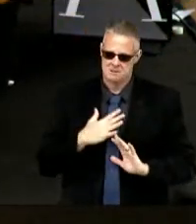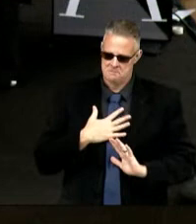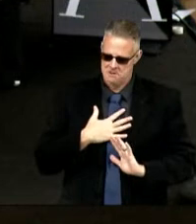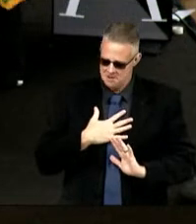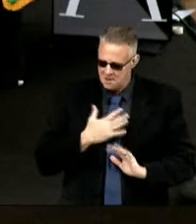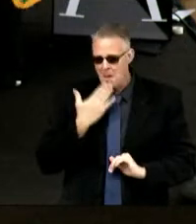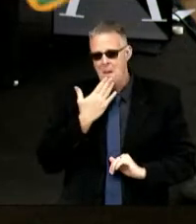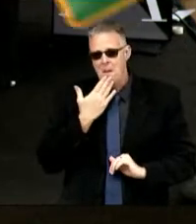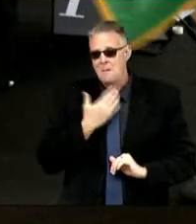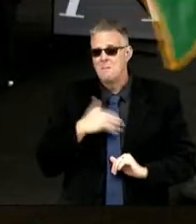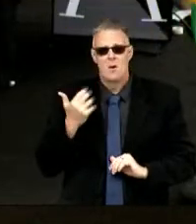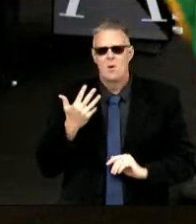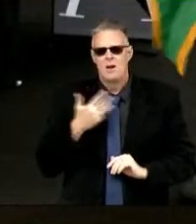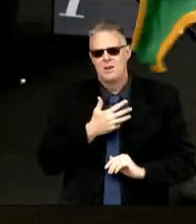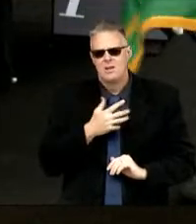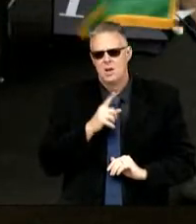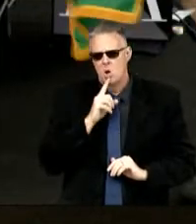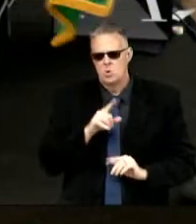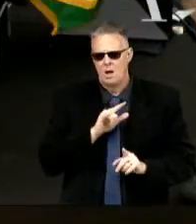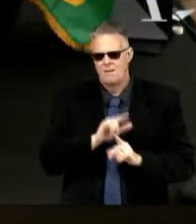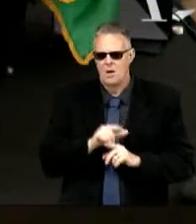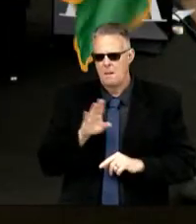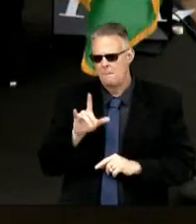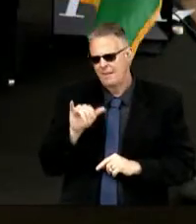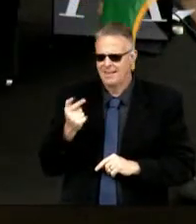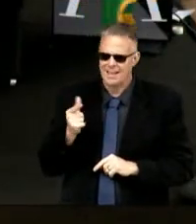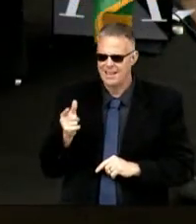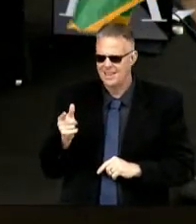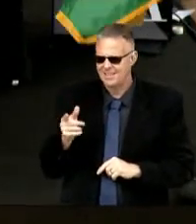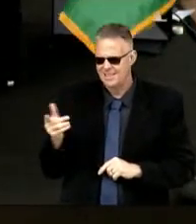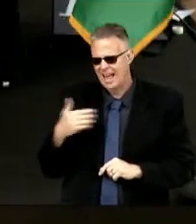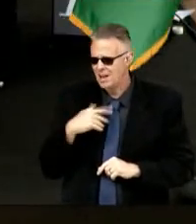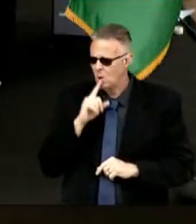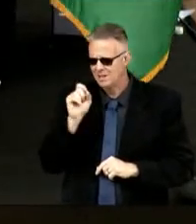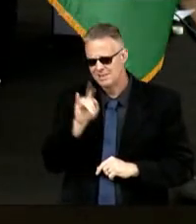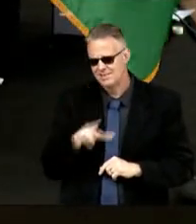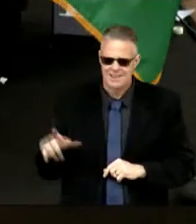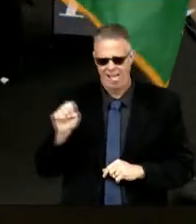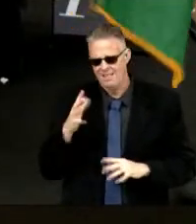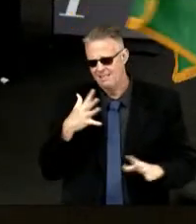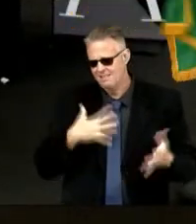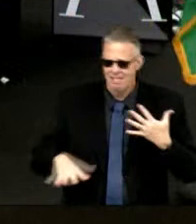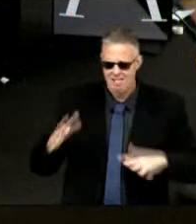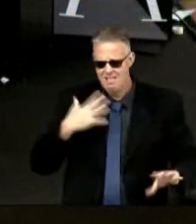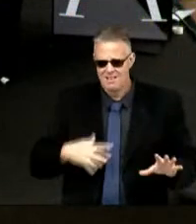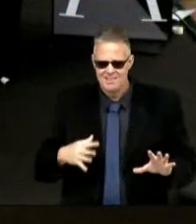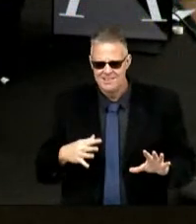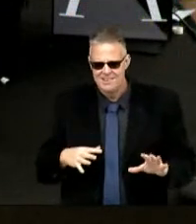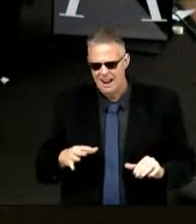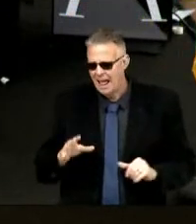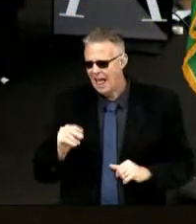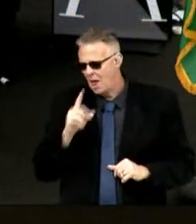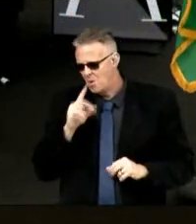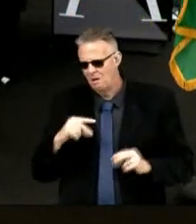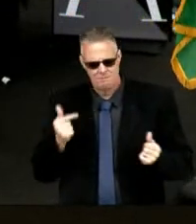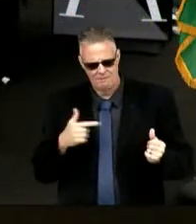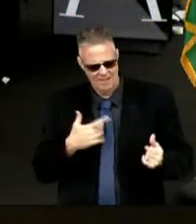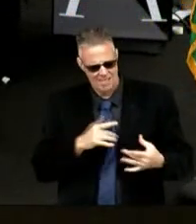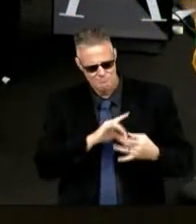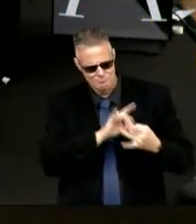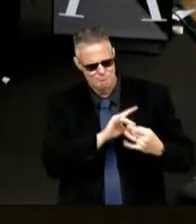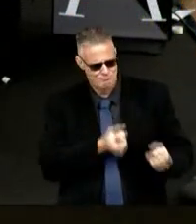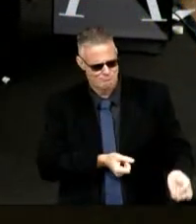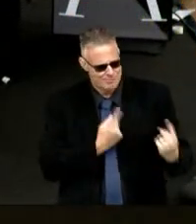And best of all, she loves her bling. She has such style in everything she wears, and I immediately connected with